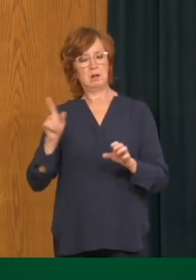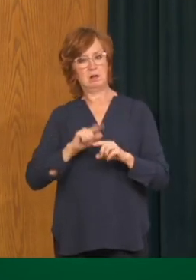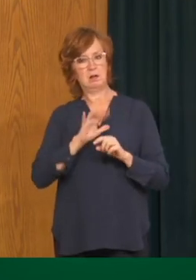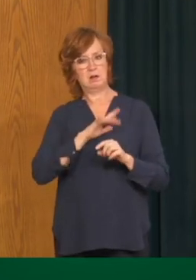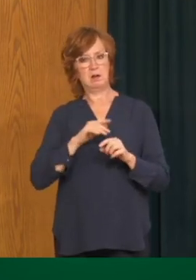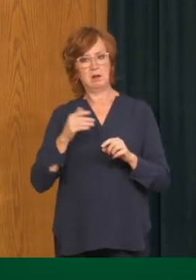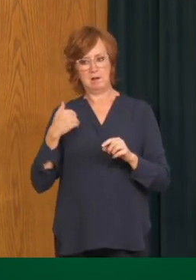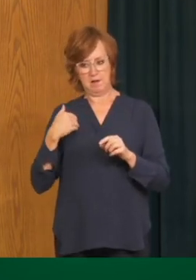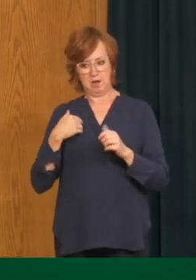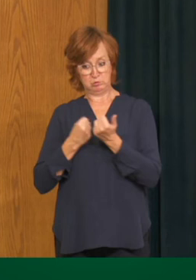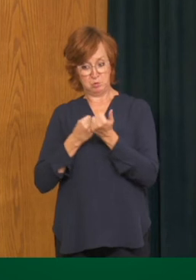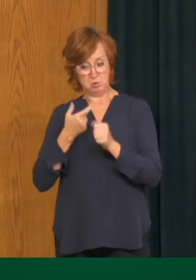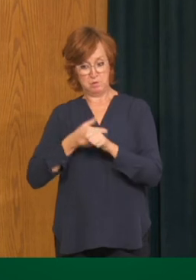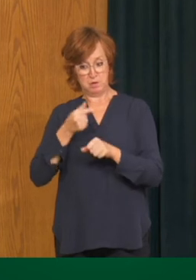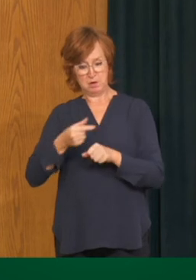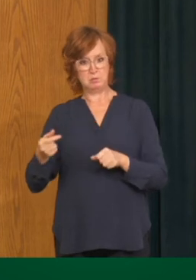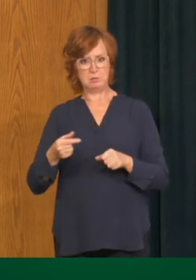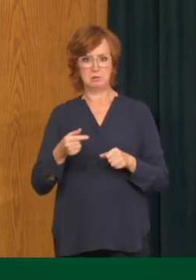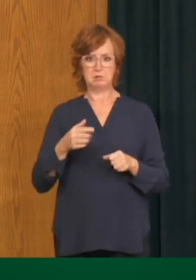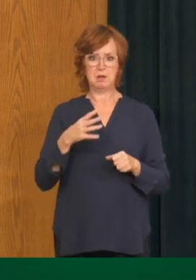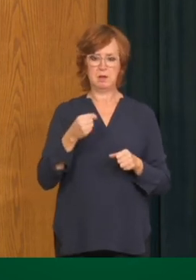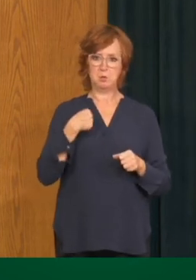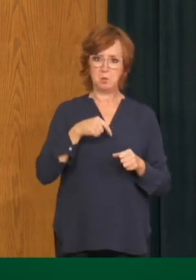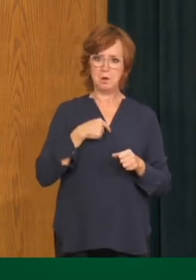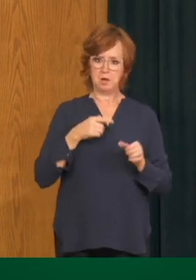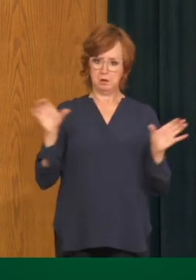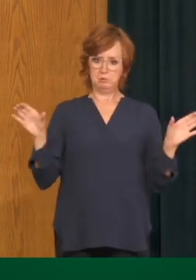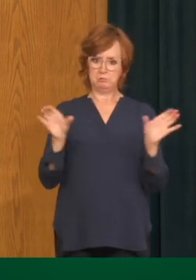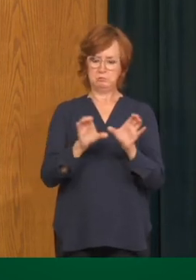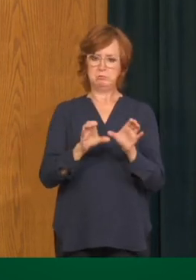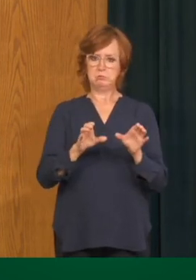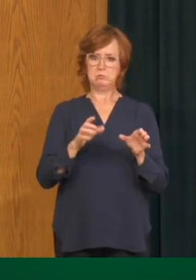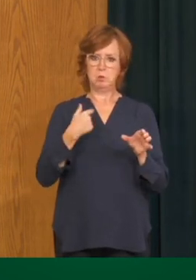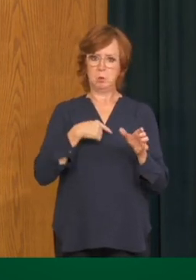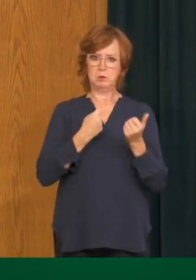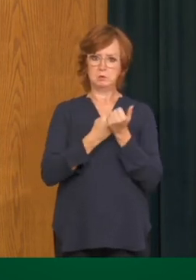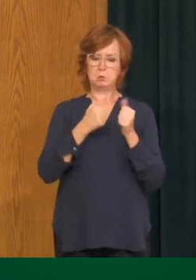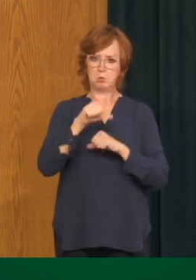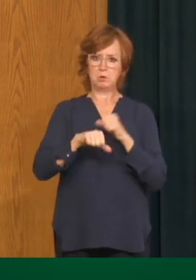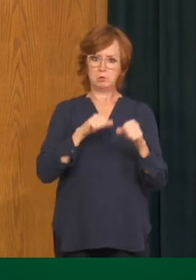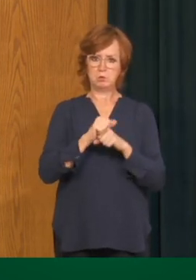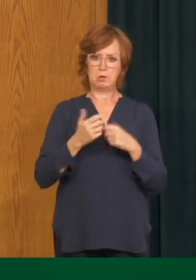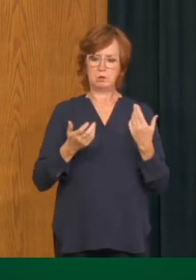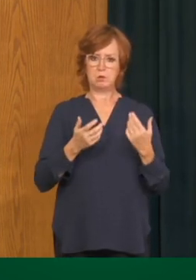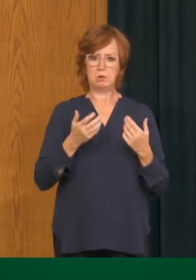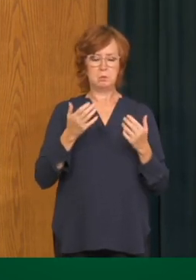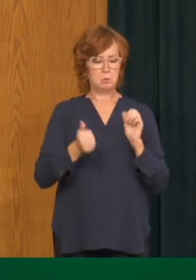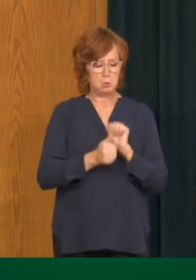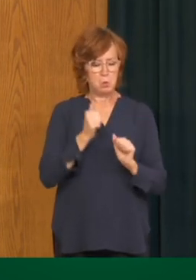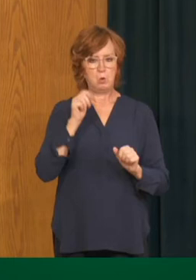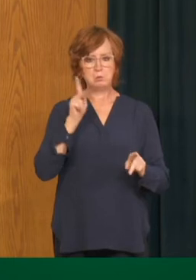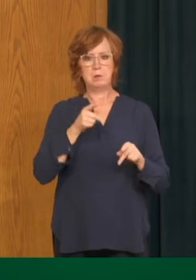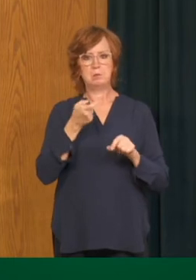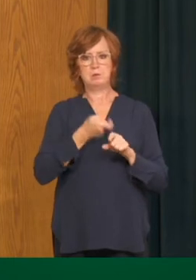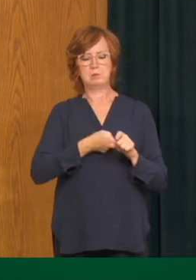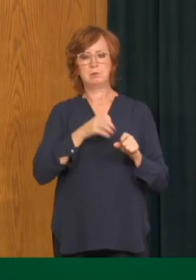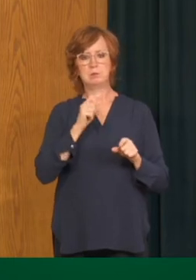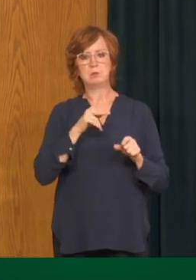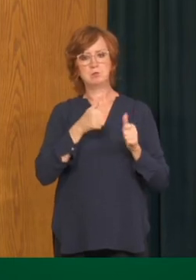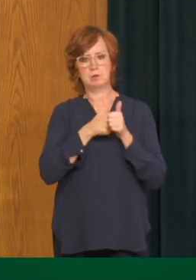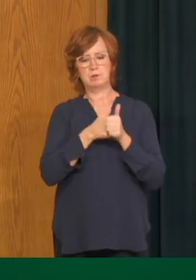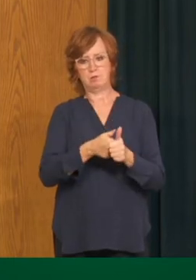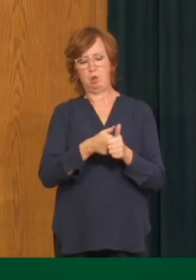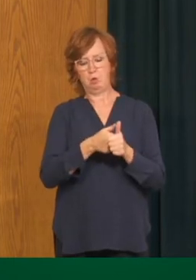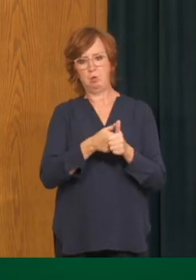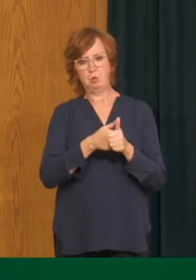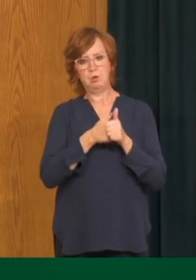broadly, they have the full support of the people of this province, as they are by the vast majority being adhered to, and it shows in our numbers.